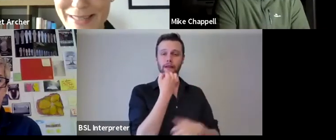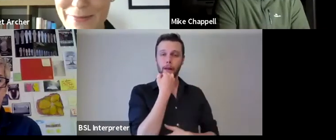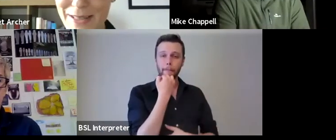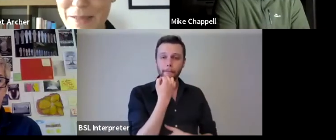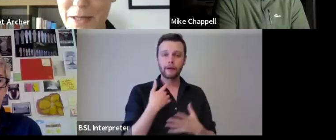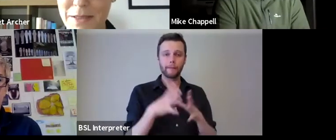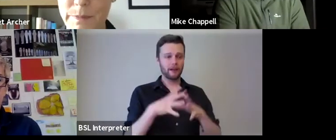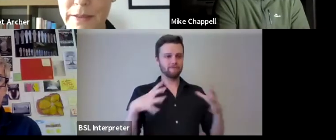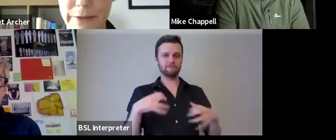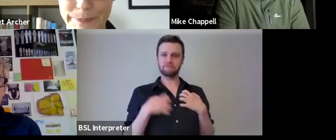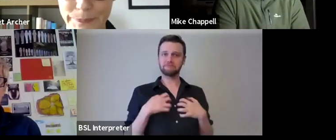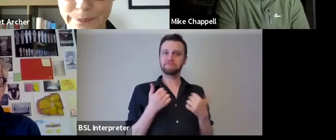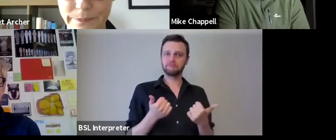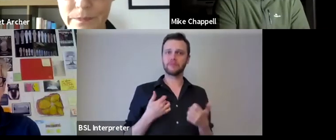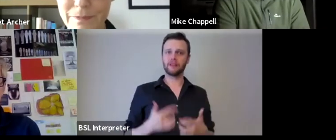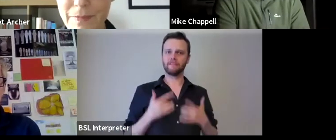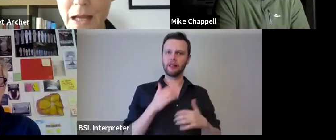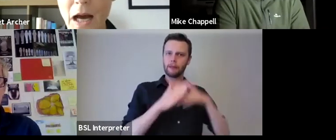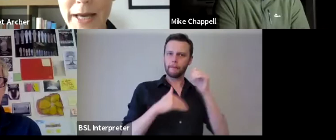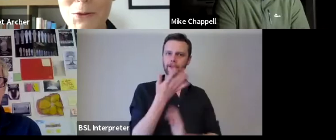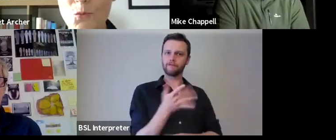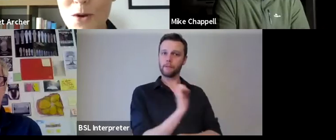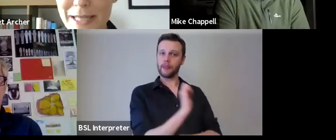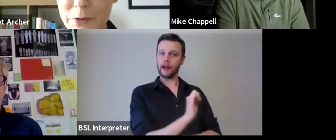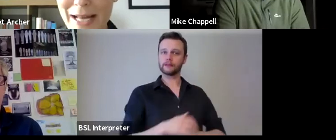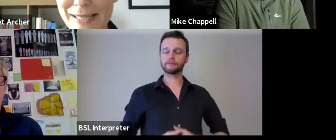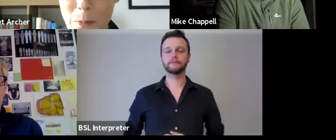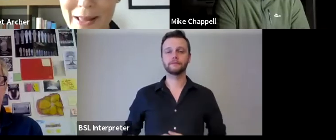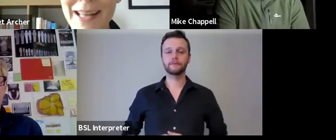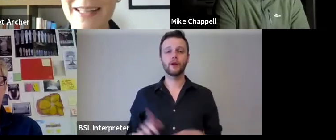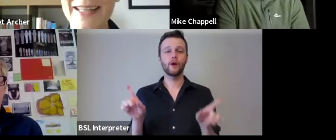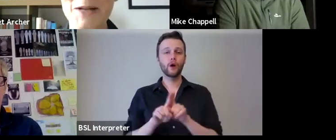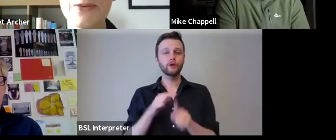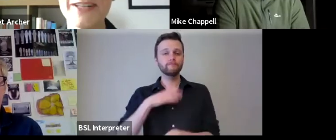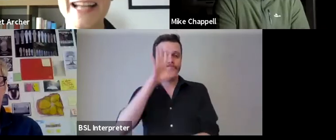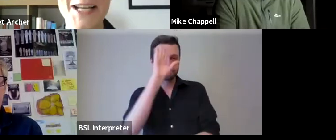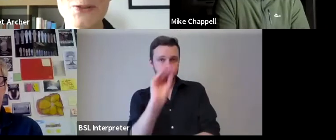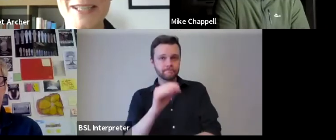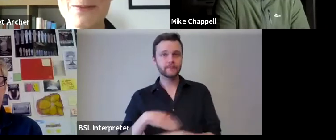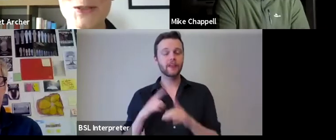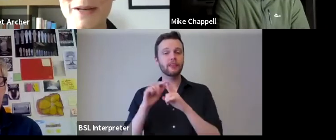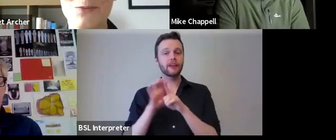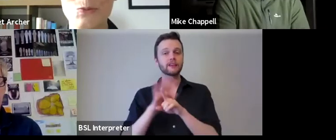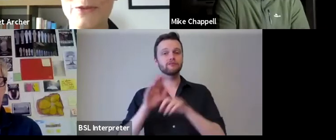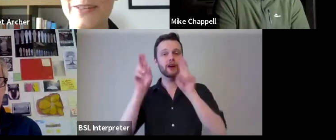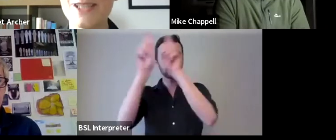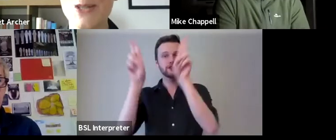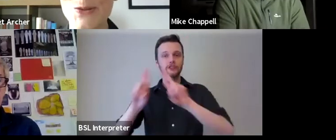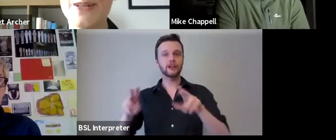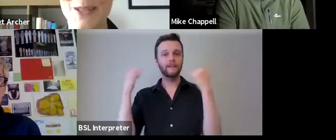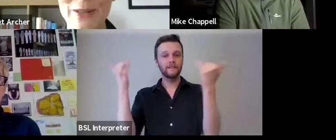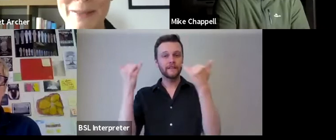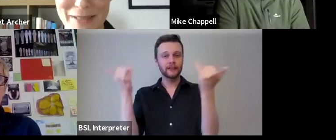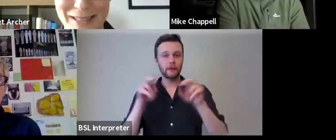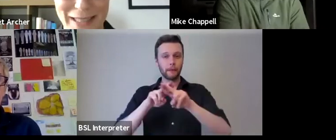audience numbers have been impressive and there's much to build on. I want to give you a heads up that the Edinburgh International Festivals platform will feature